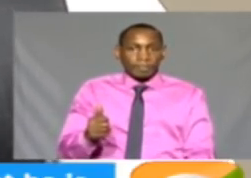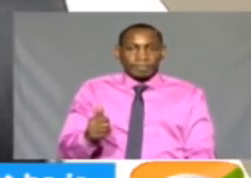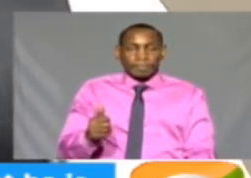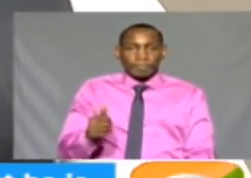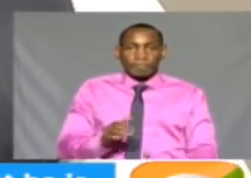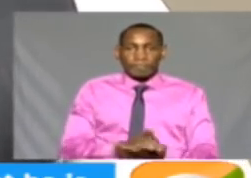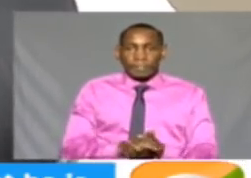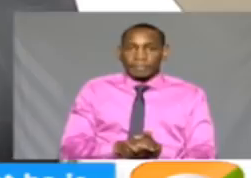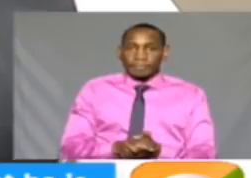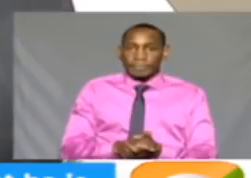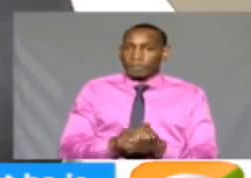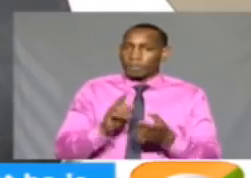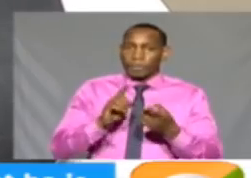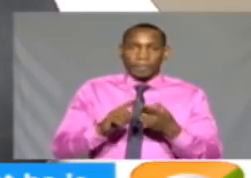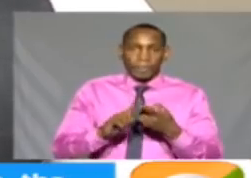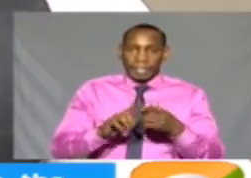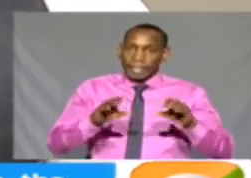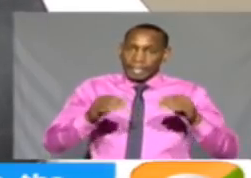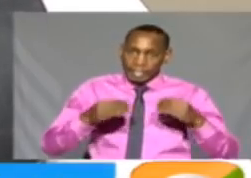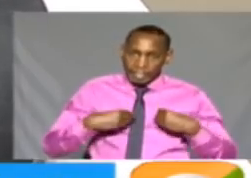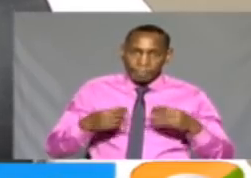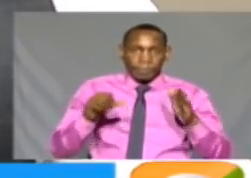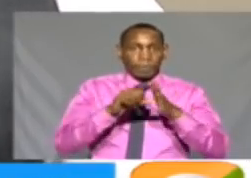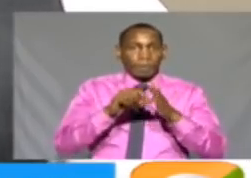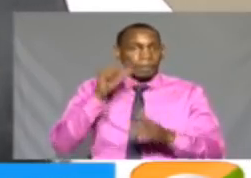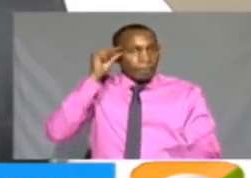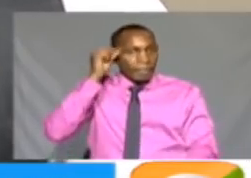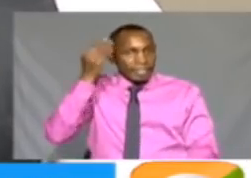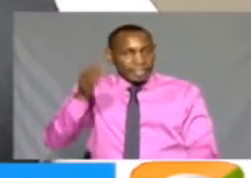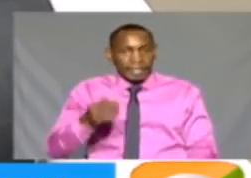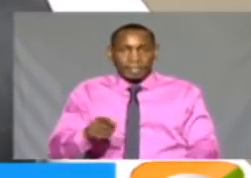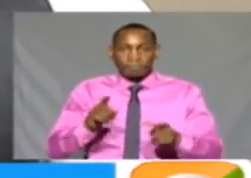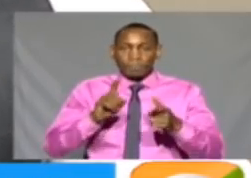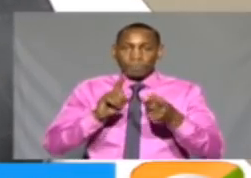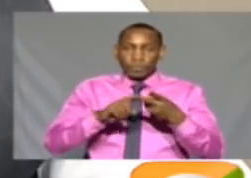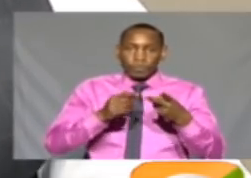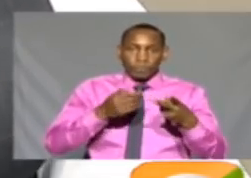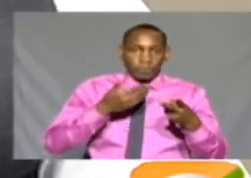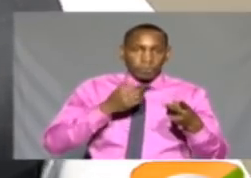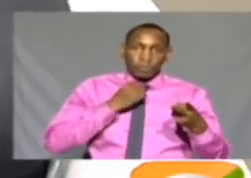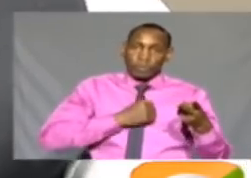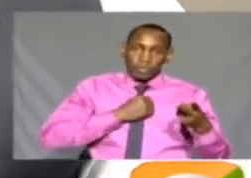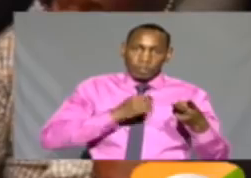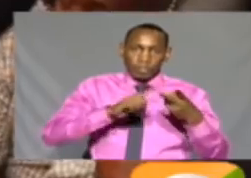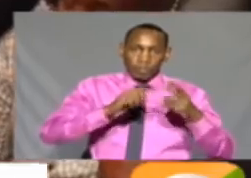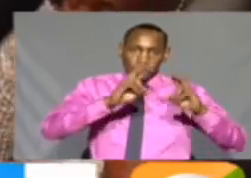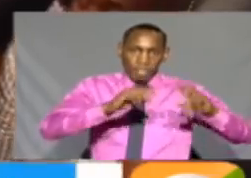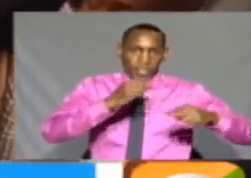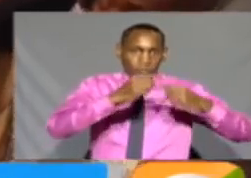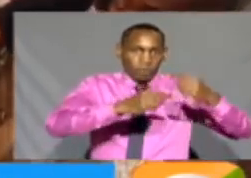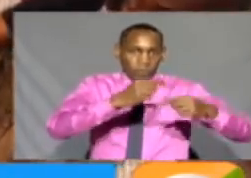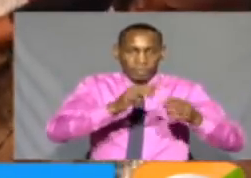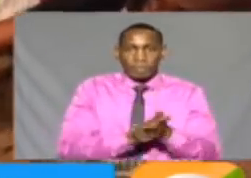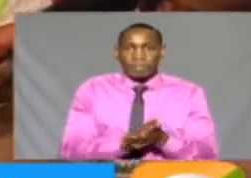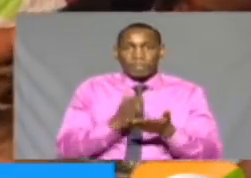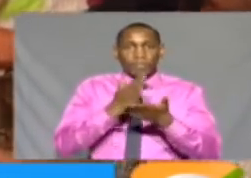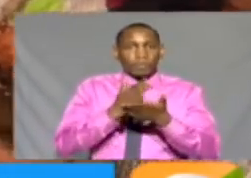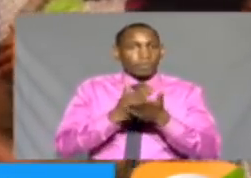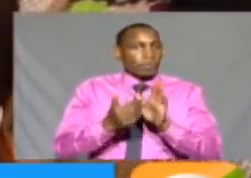country, we are sorry for the disaster that happened in Mombasa, and the rescue operations are going on? This honestly goes